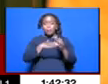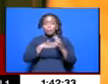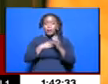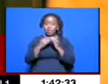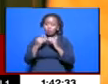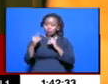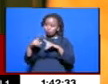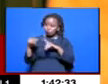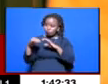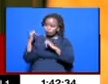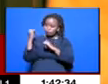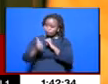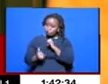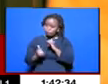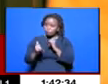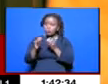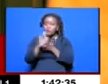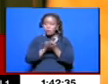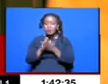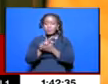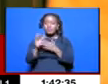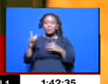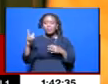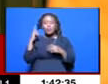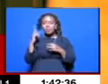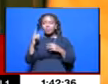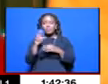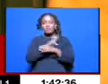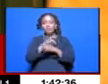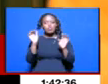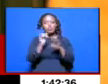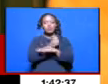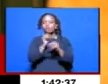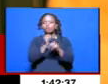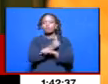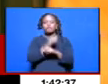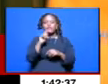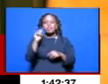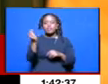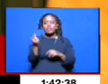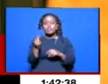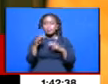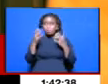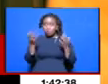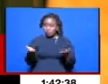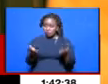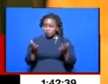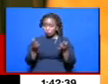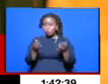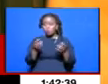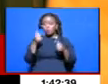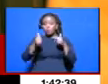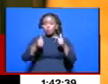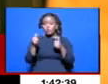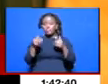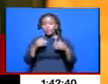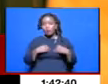One, the basic structure doctrine is not applicable in Kenya in the way and manner in which it has been